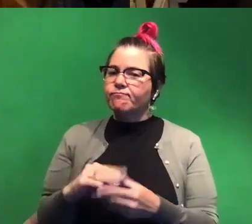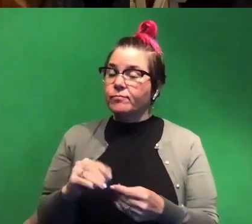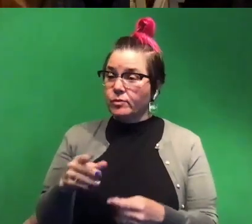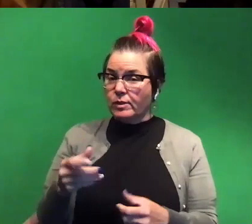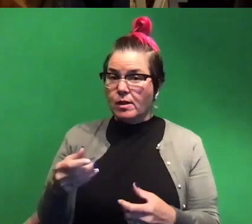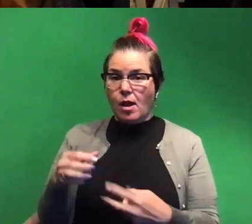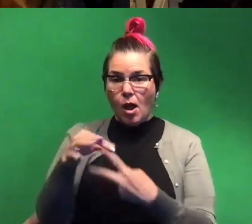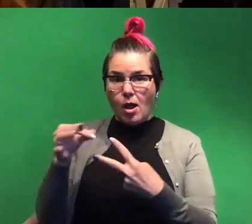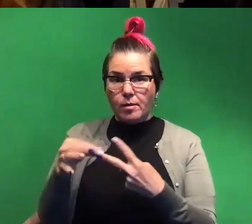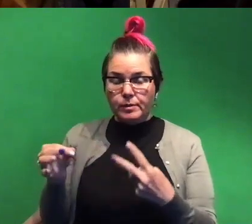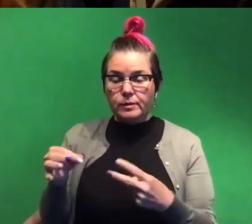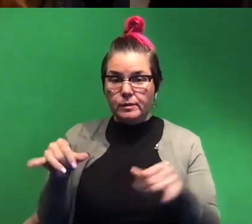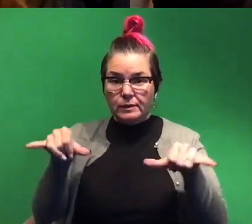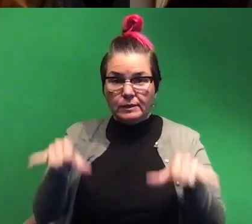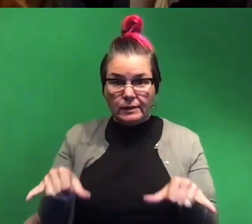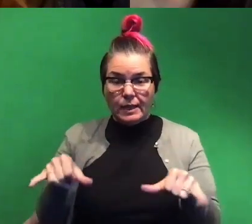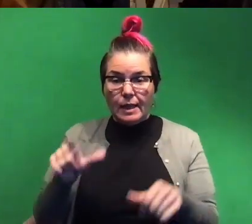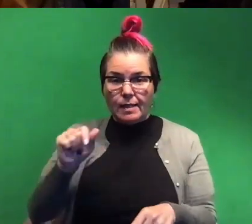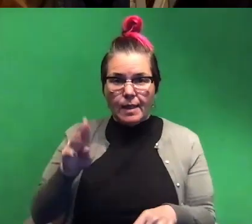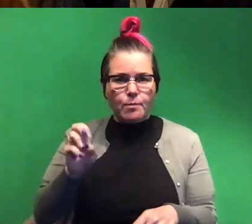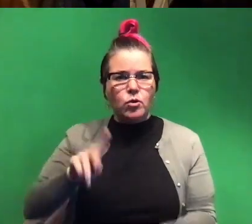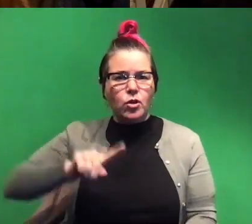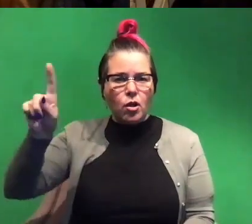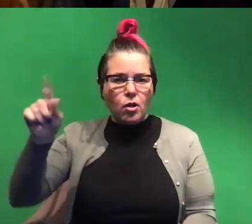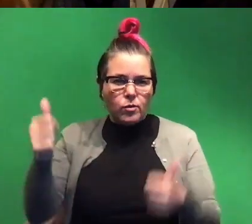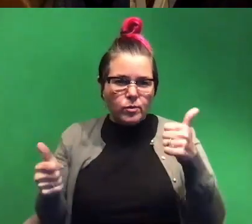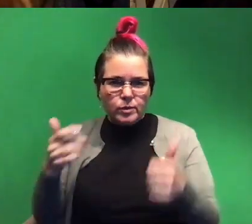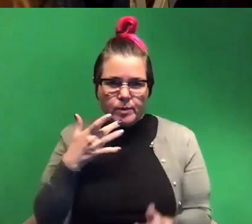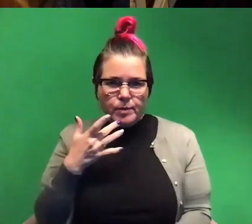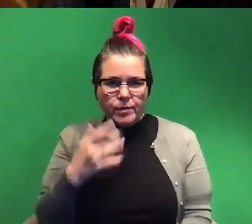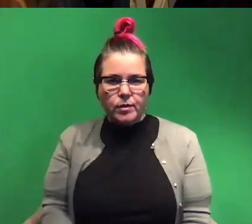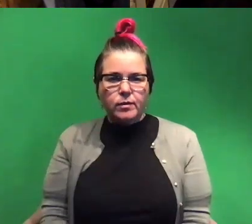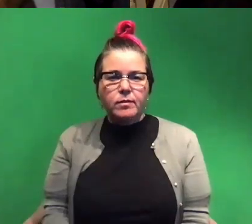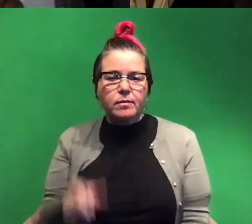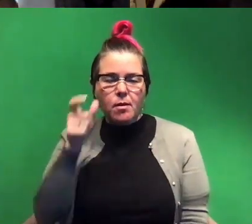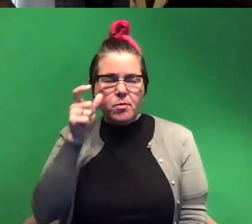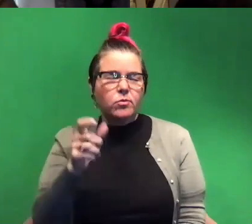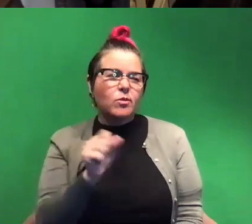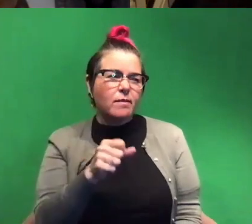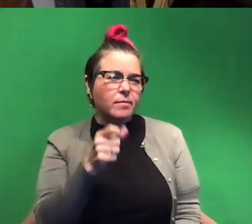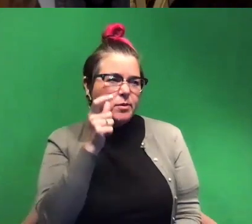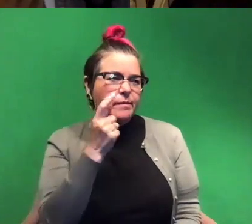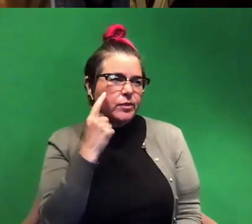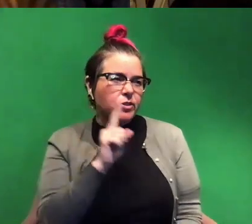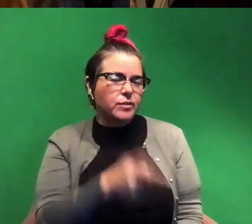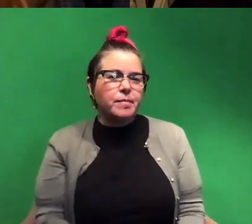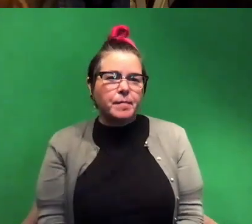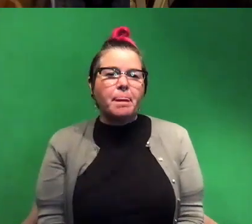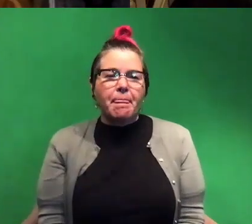options would be like stay in the lab or go to the moon, you would go to the moon? Oh yeah.